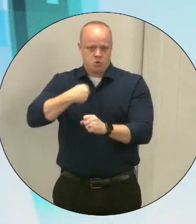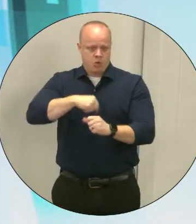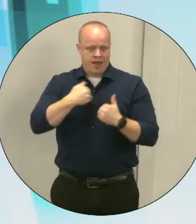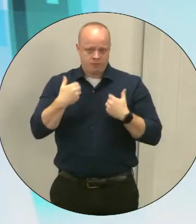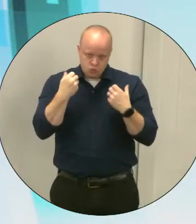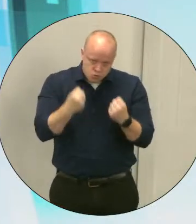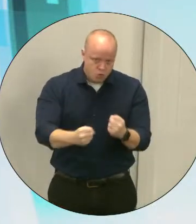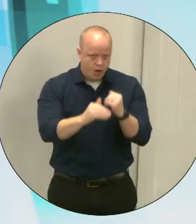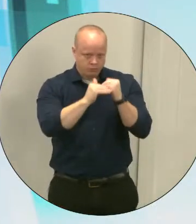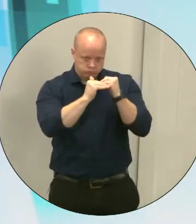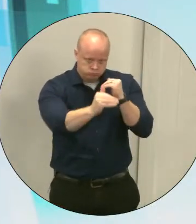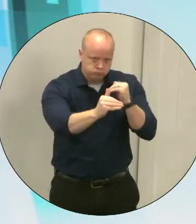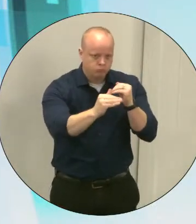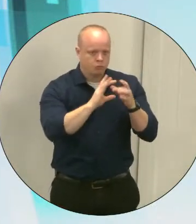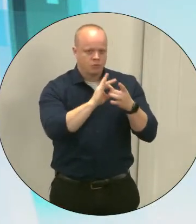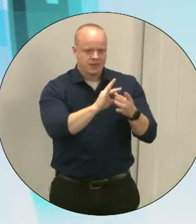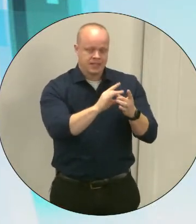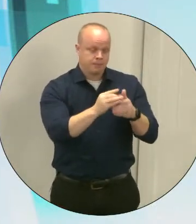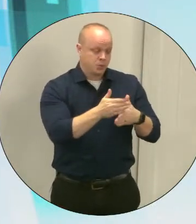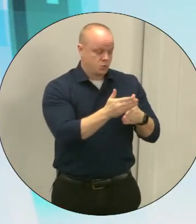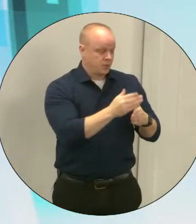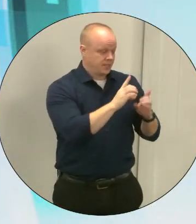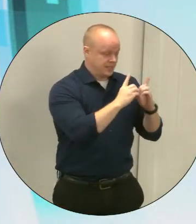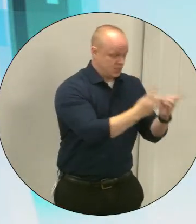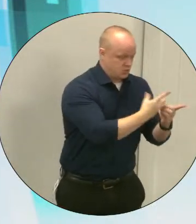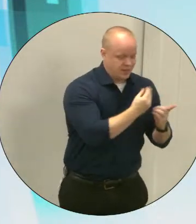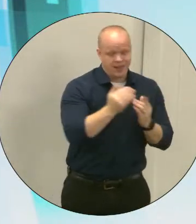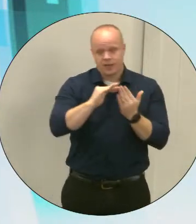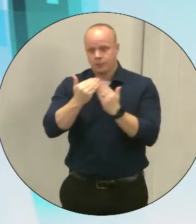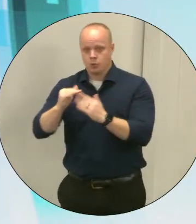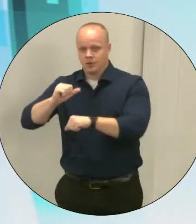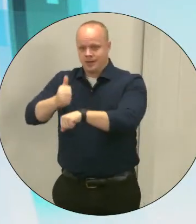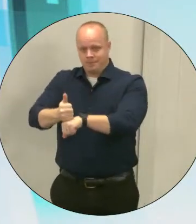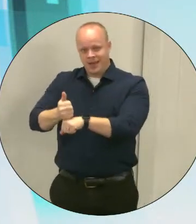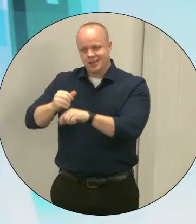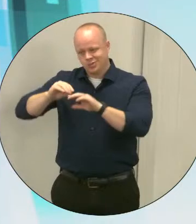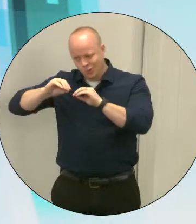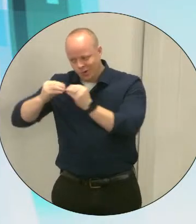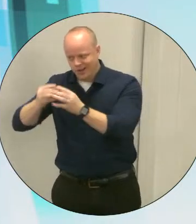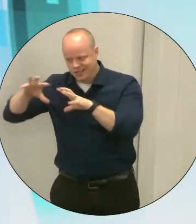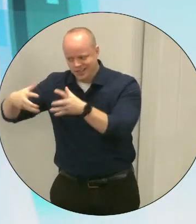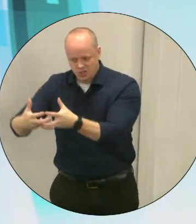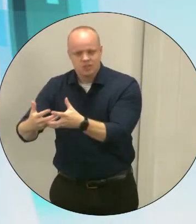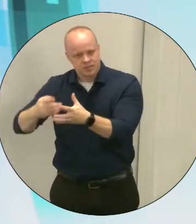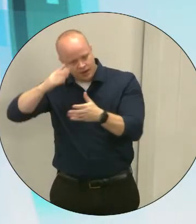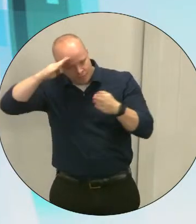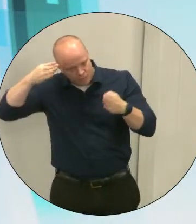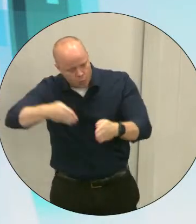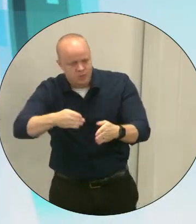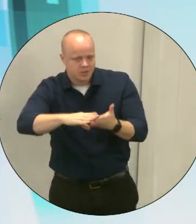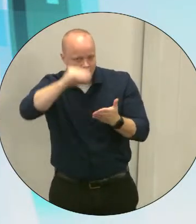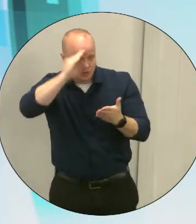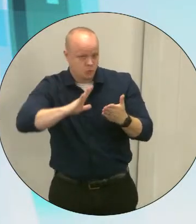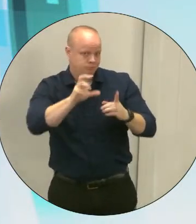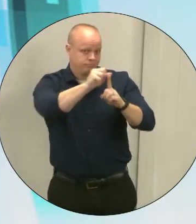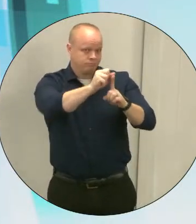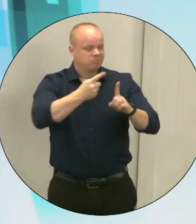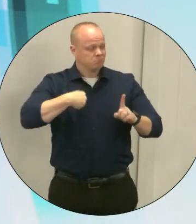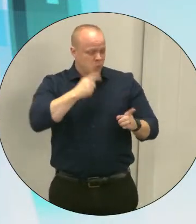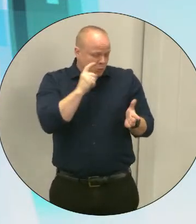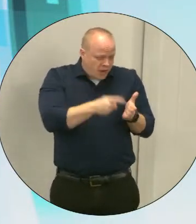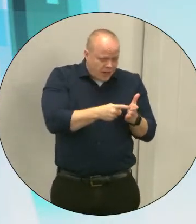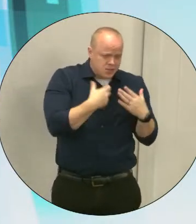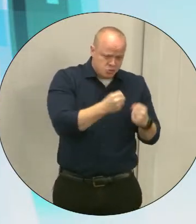sustainable relationships between the district and community-based organizations that are committed to student achievement. While we recognize the strengths of